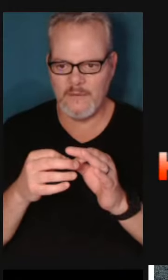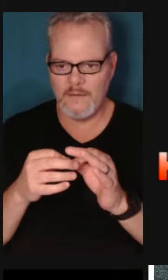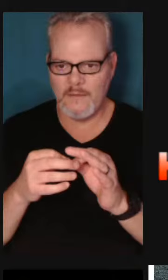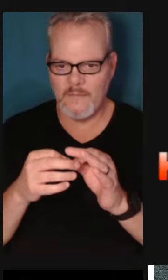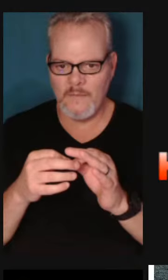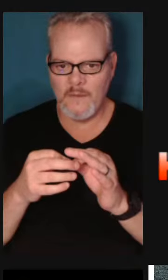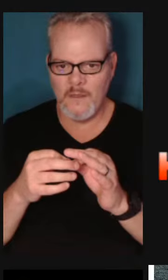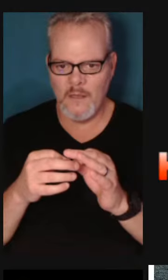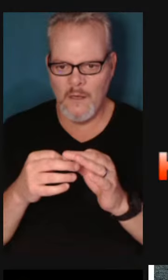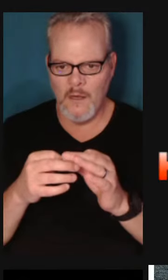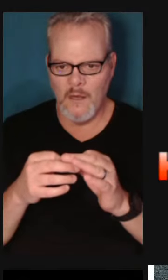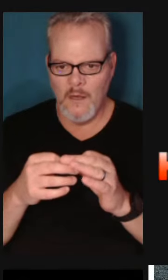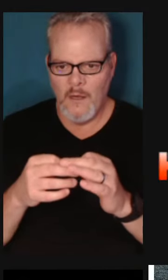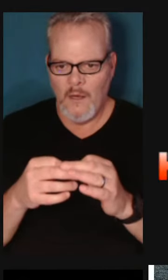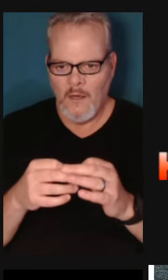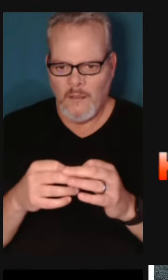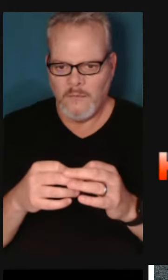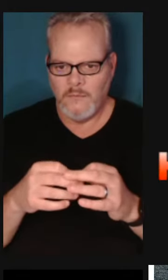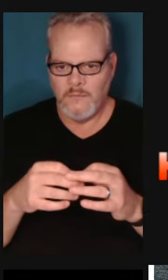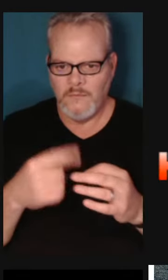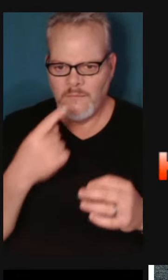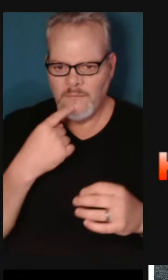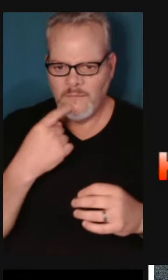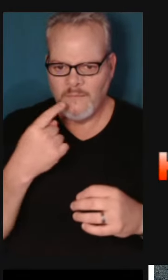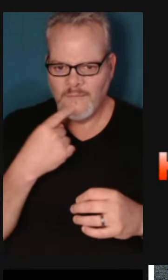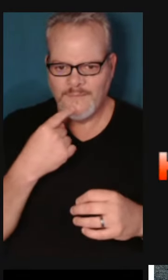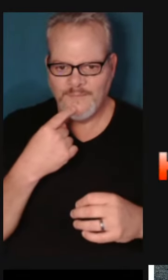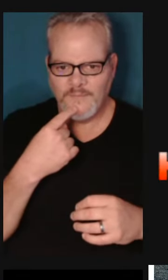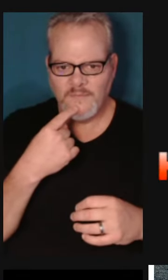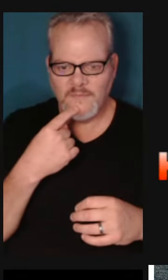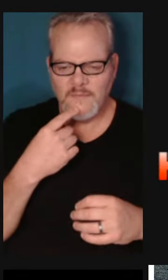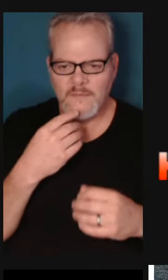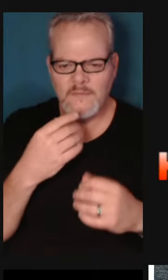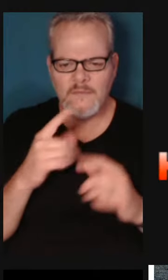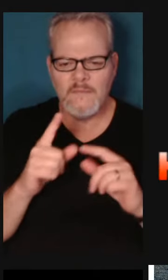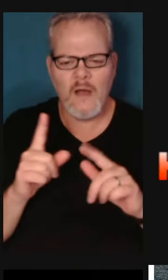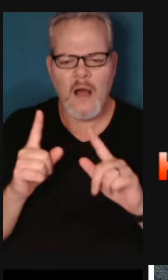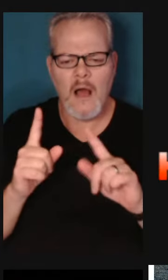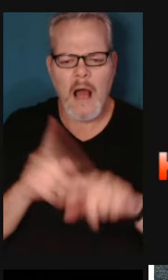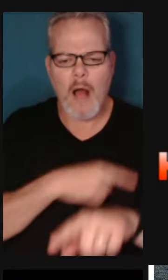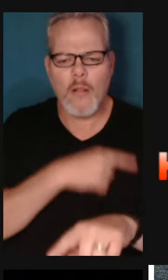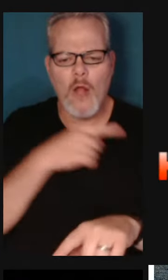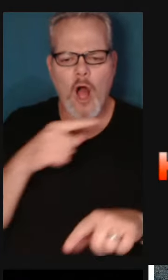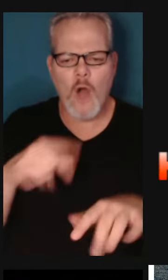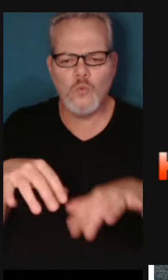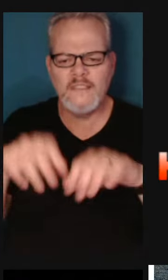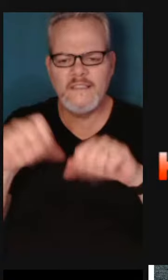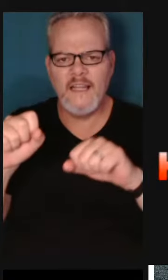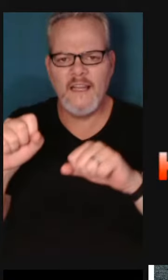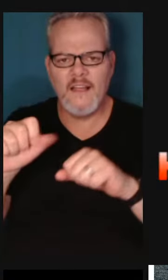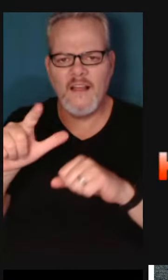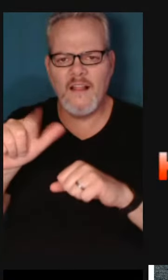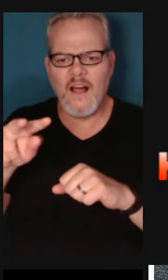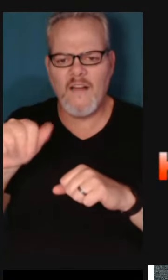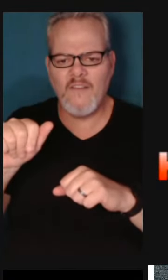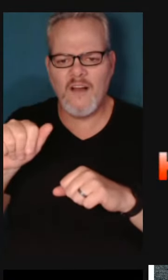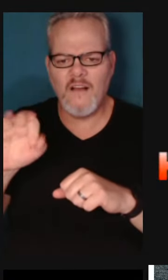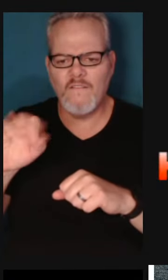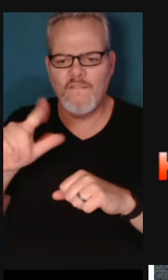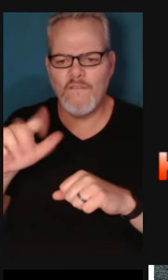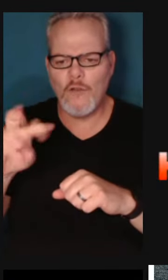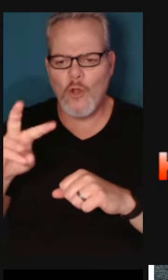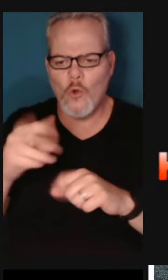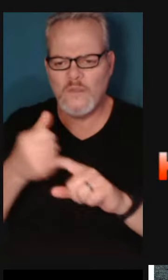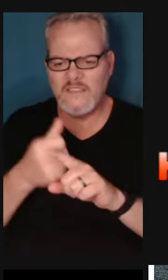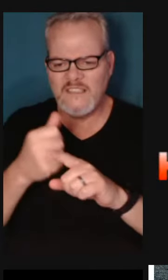the Volcano Observatory often gets asked how long will it take lava flows to fill in the crater and spill onto the